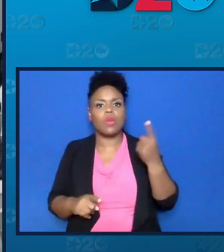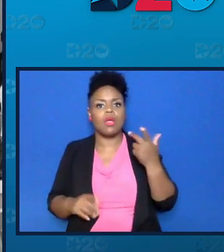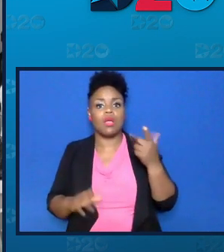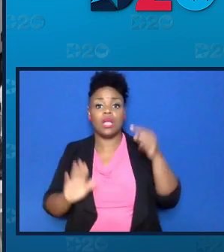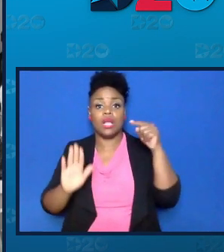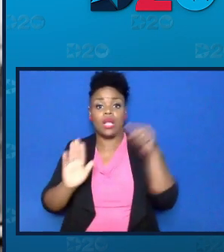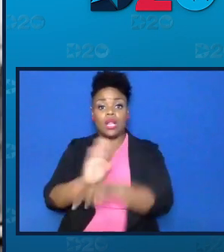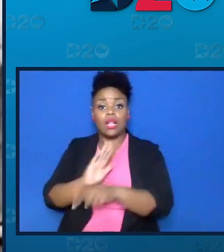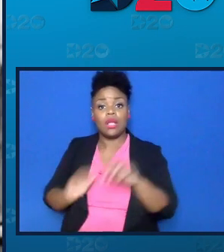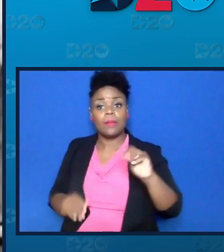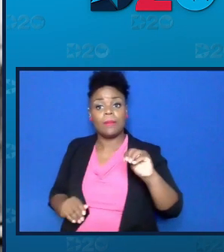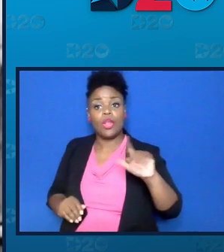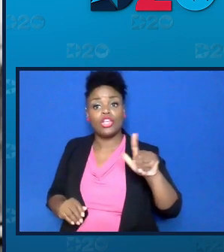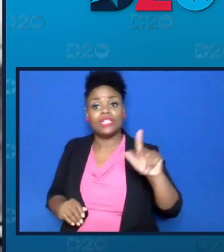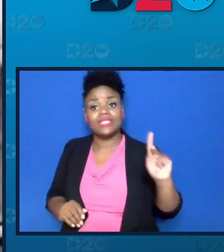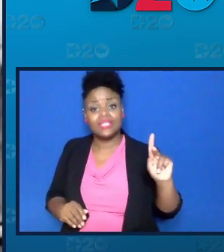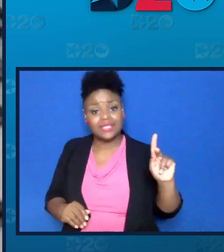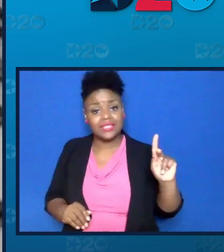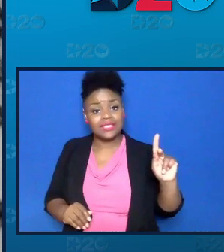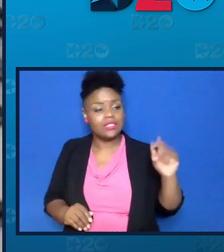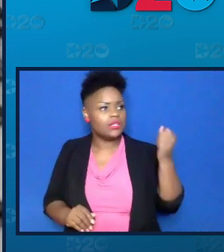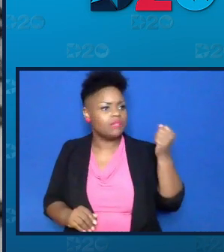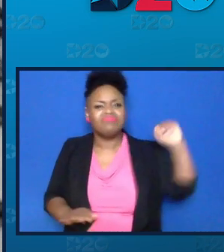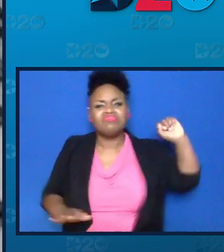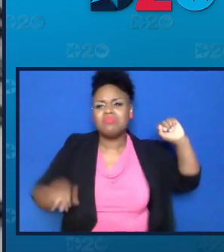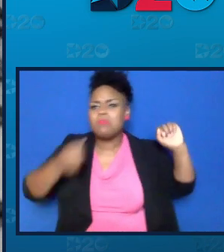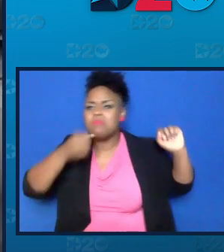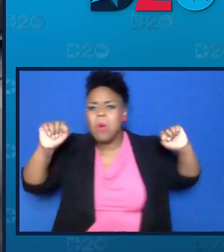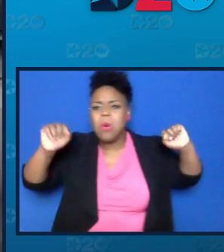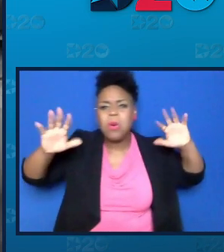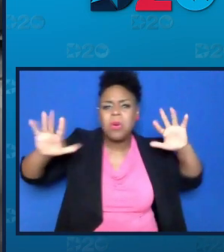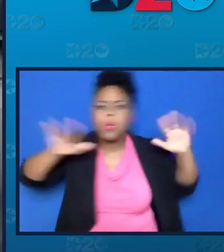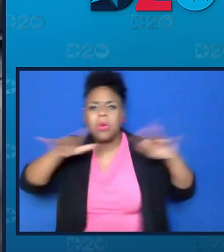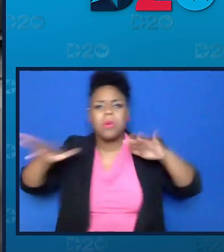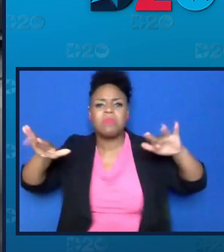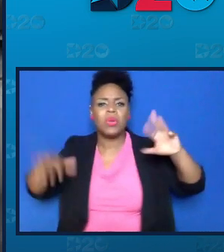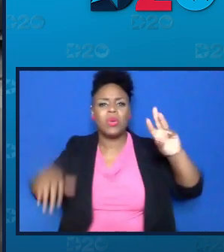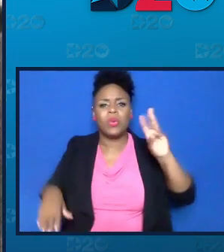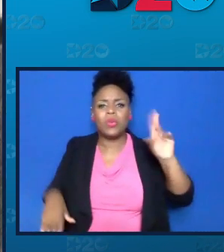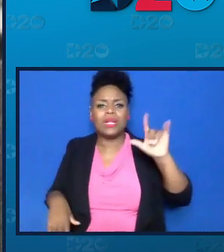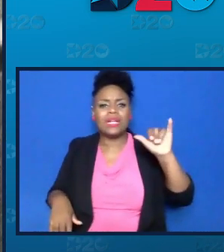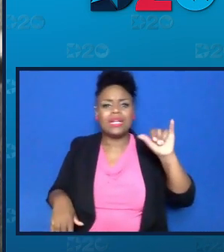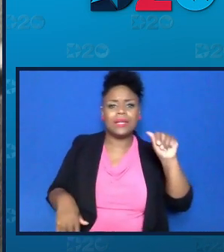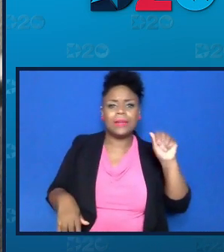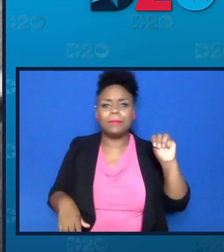Wilmington, and the National Guard stayed for almost a year.